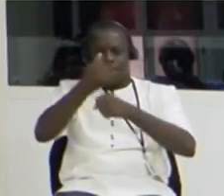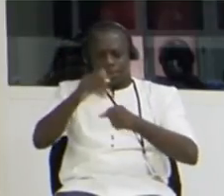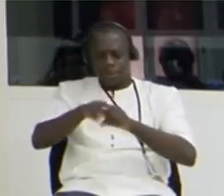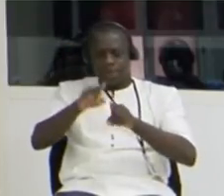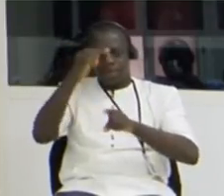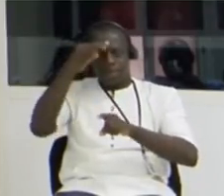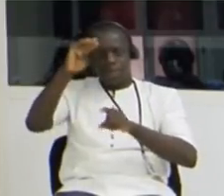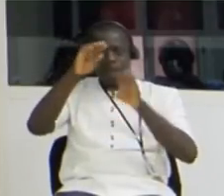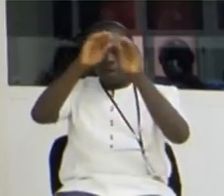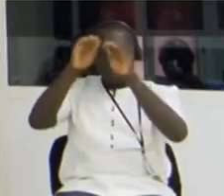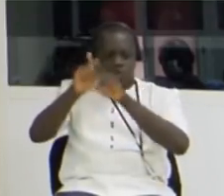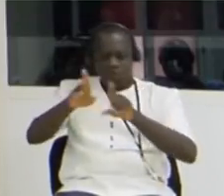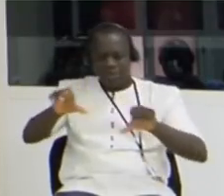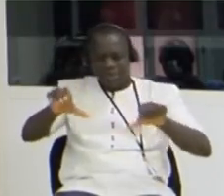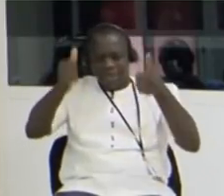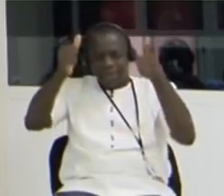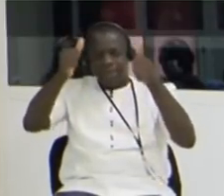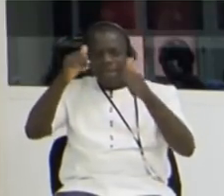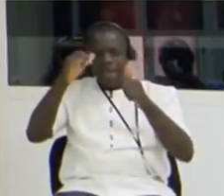Yes.